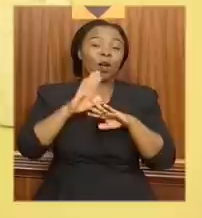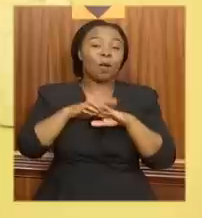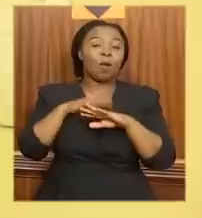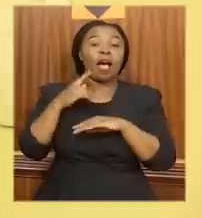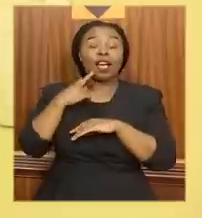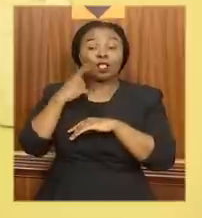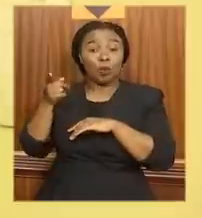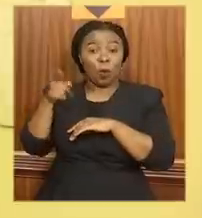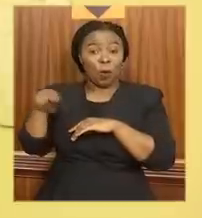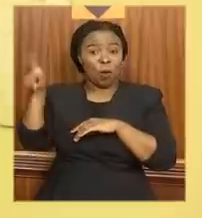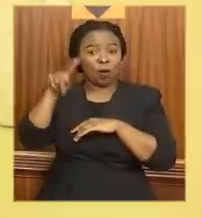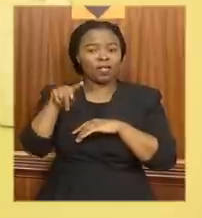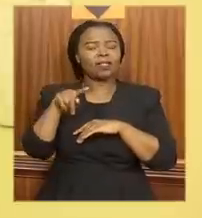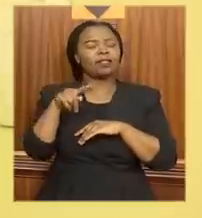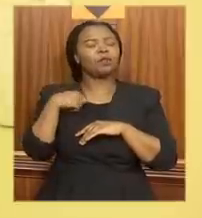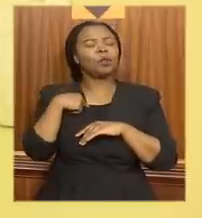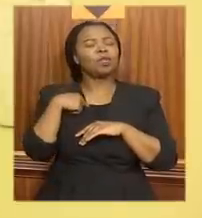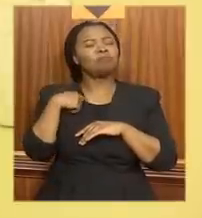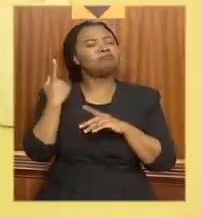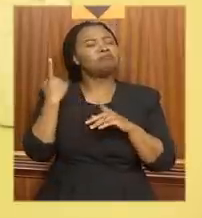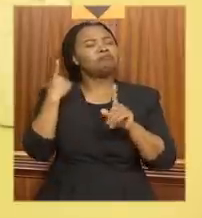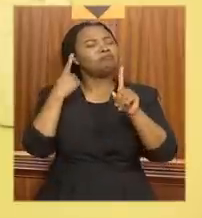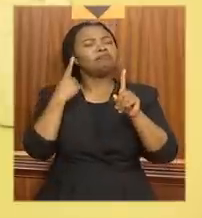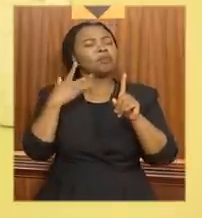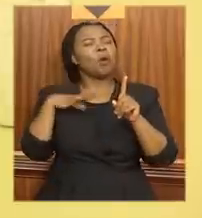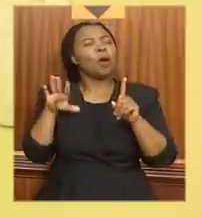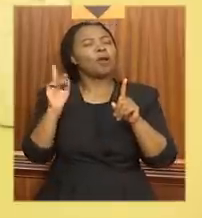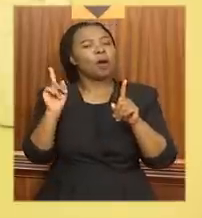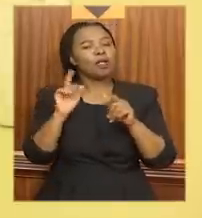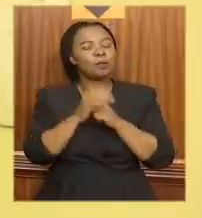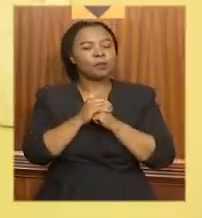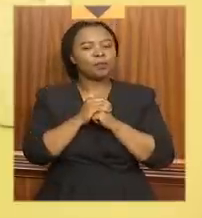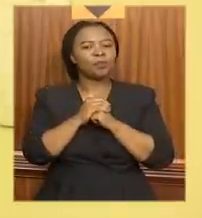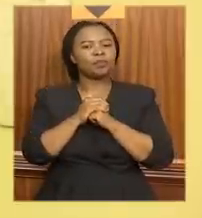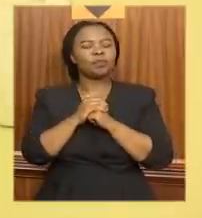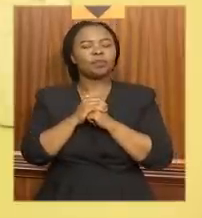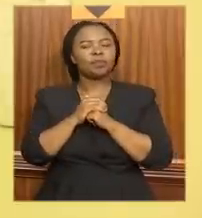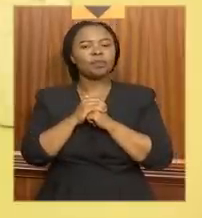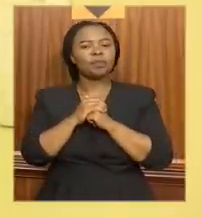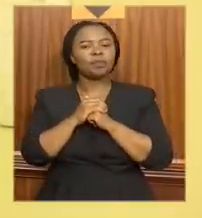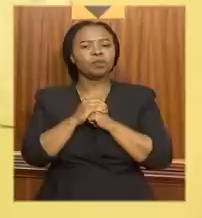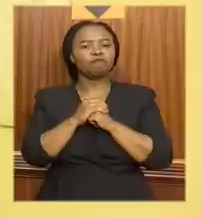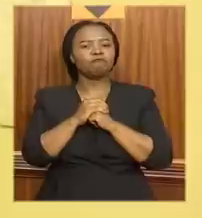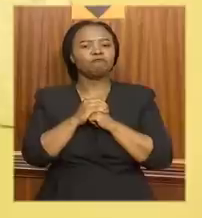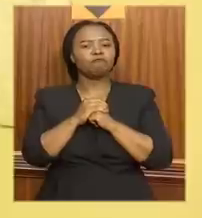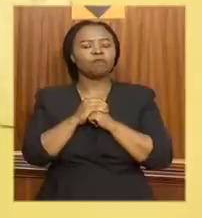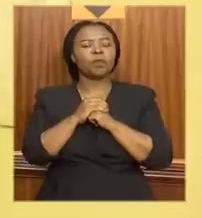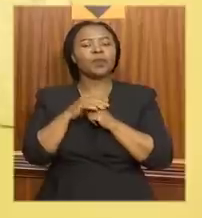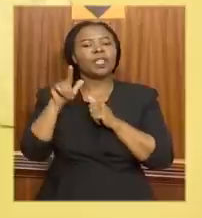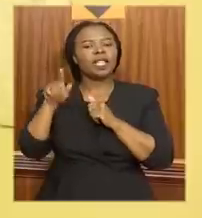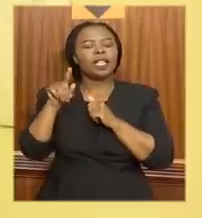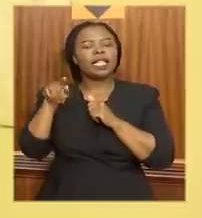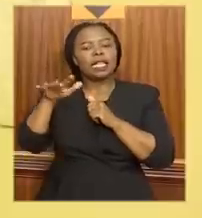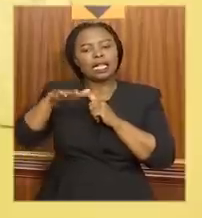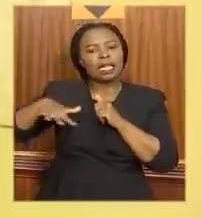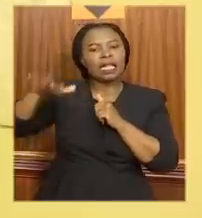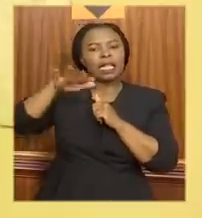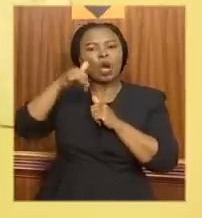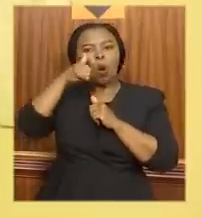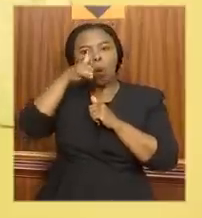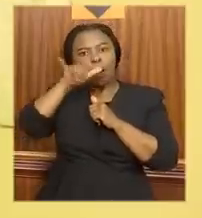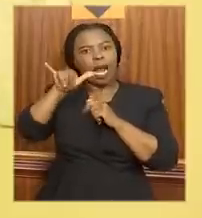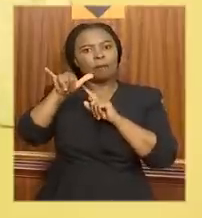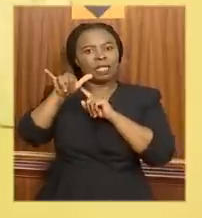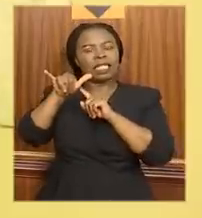would like them to rid our utility of the rife corruption that we have been